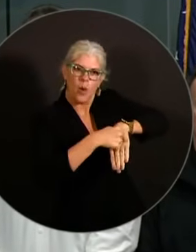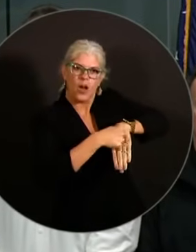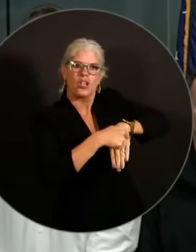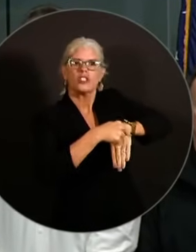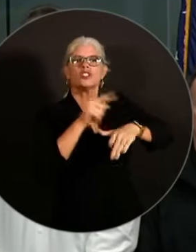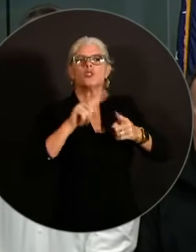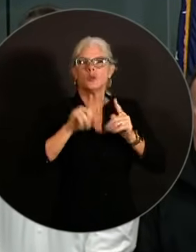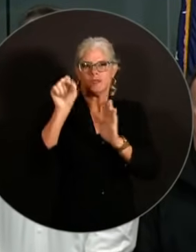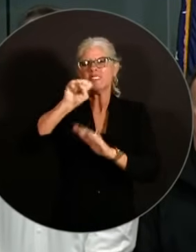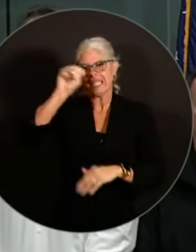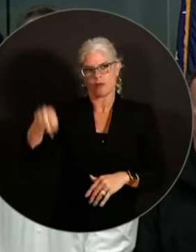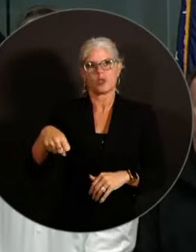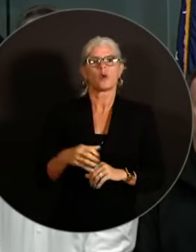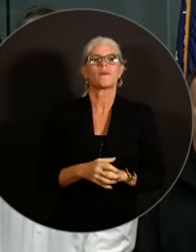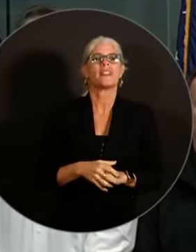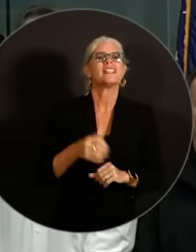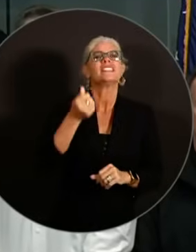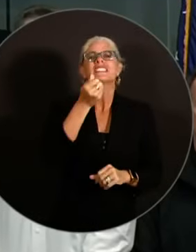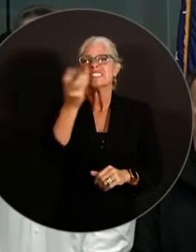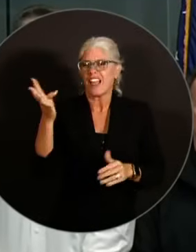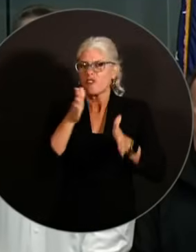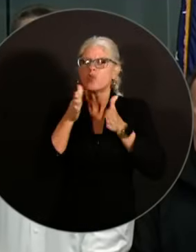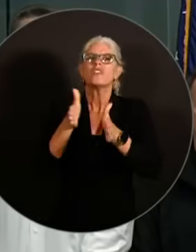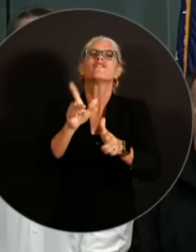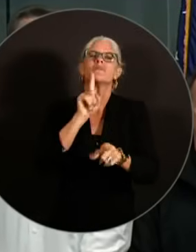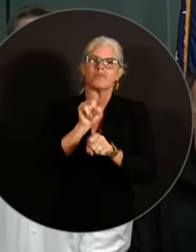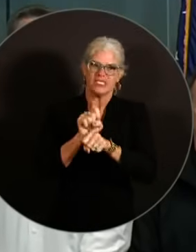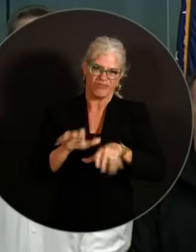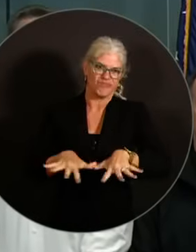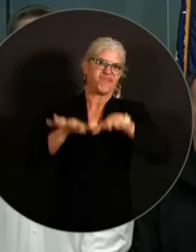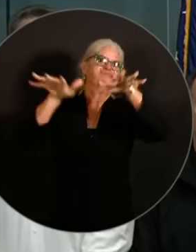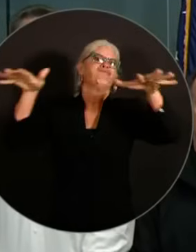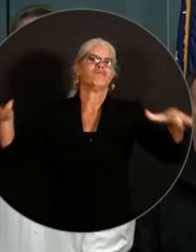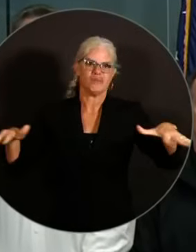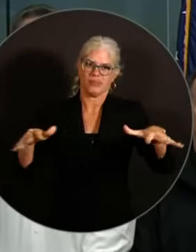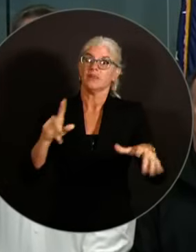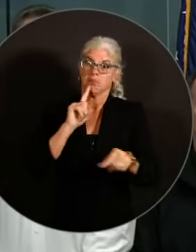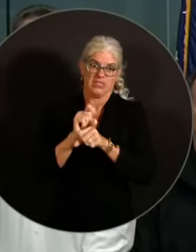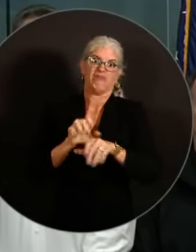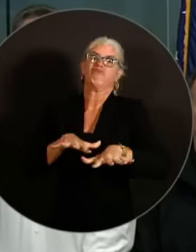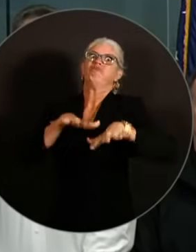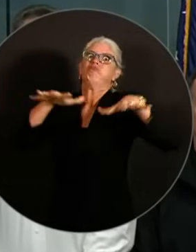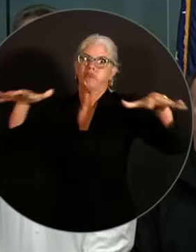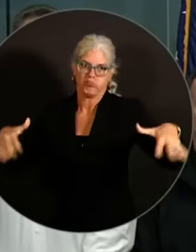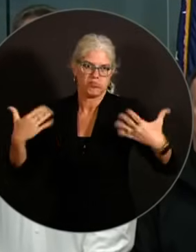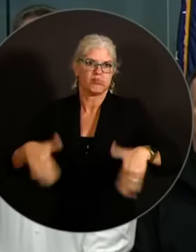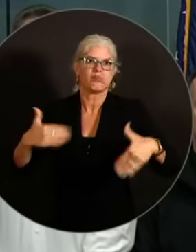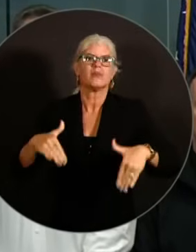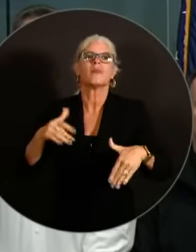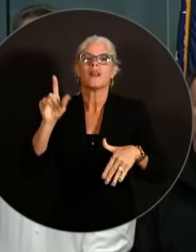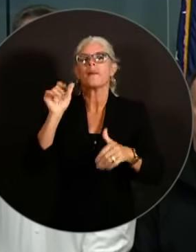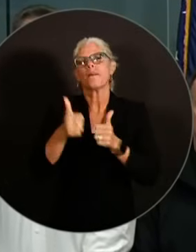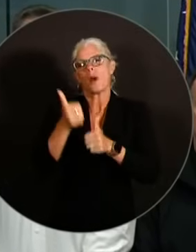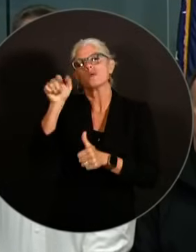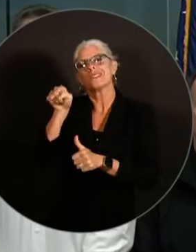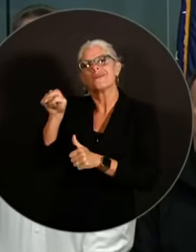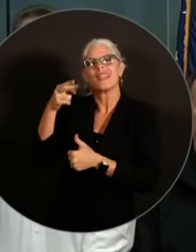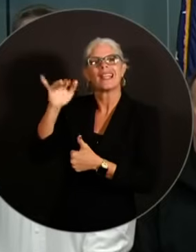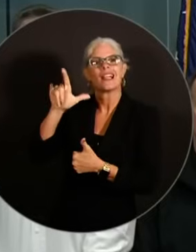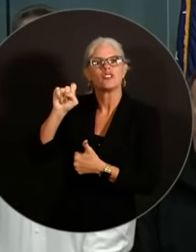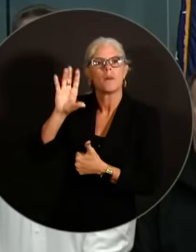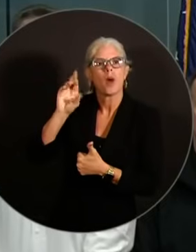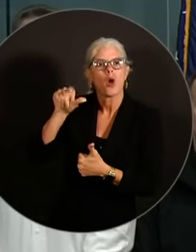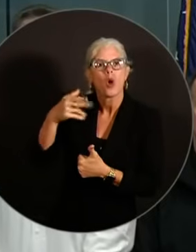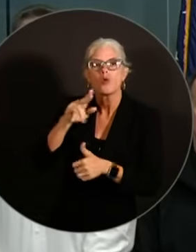Sarasota. Several rivers reached major flood stage, and major flooding continues along portions of the Hillsborough River, St. John's River, and Little